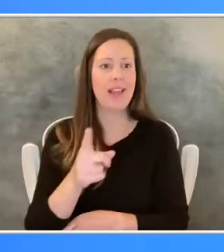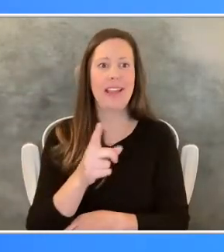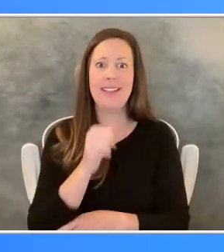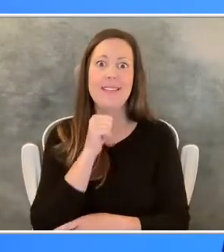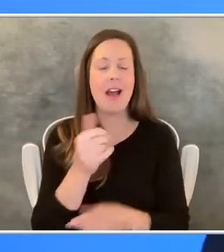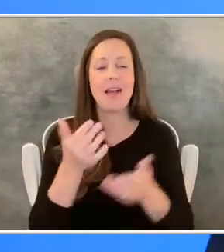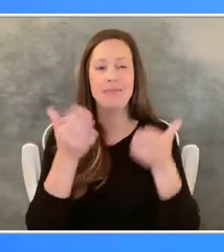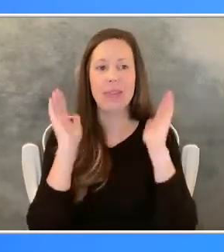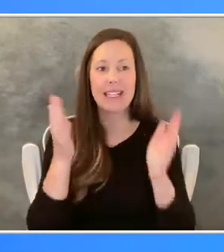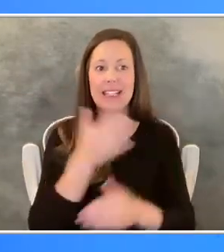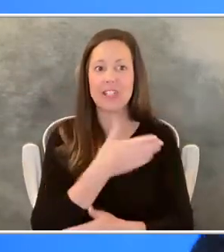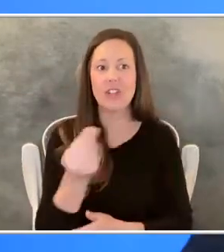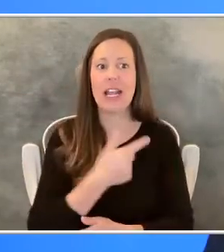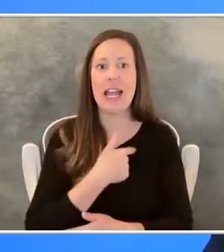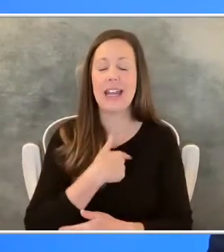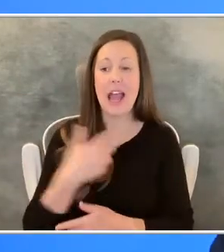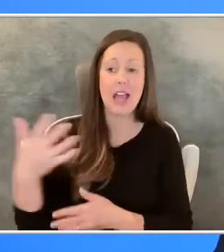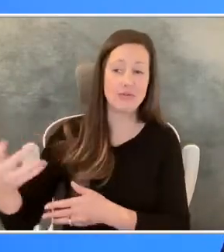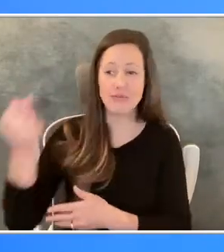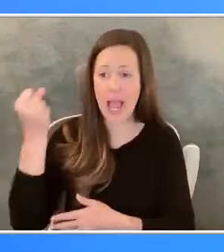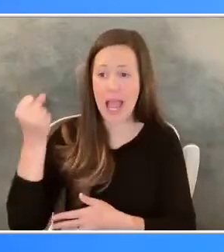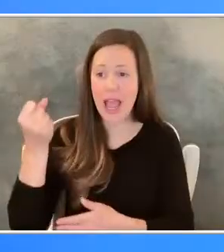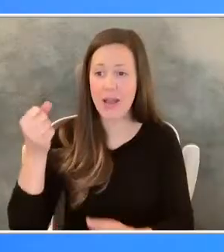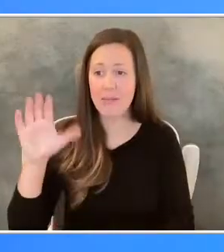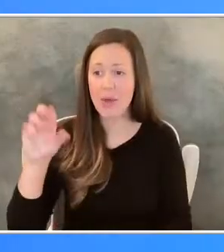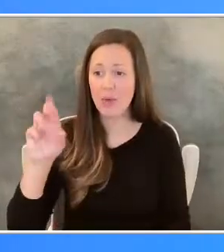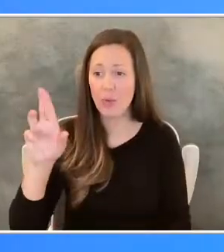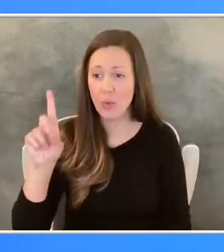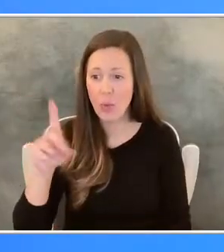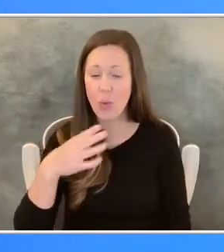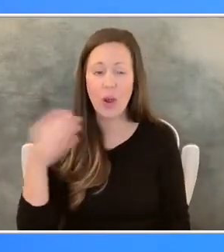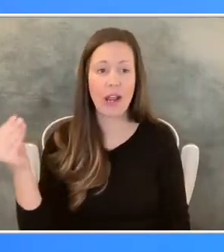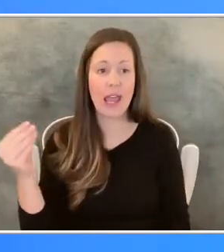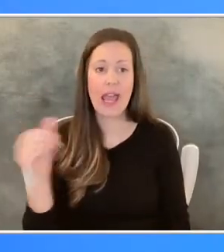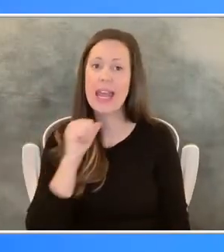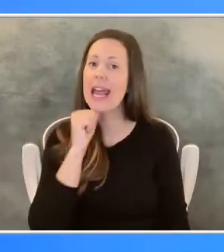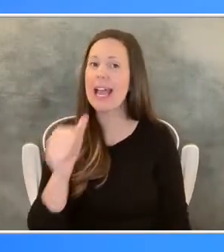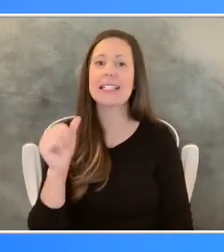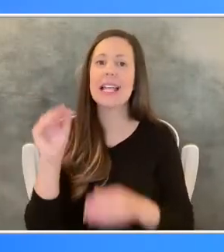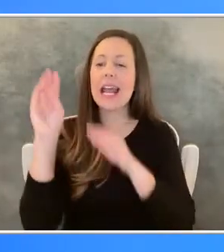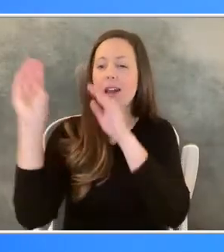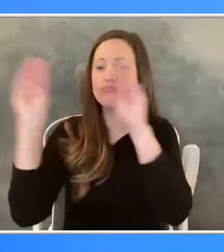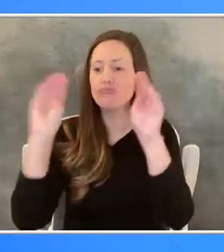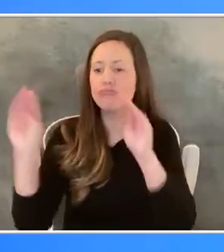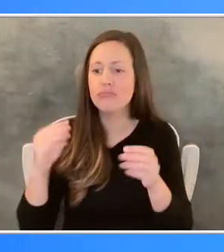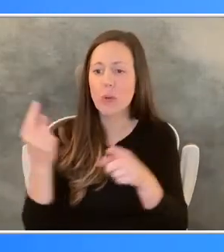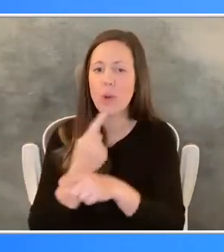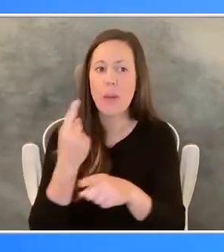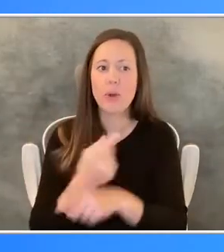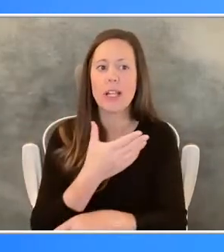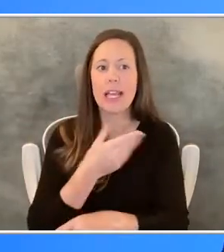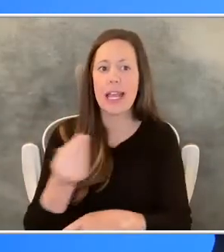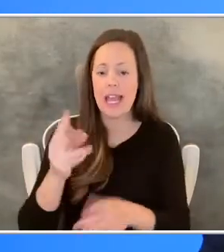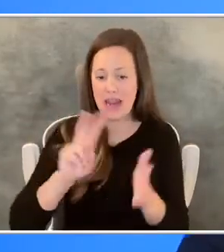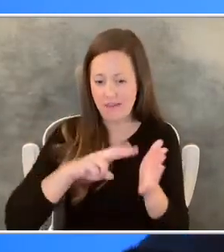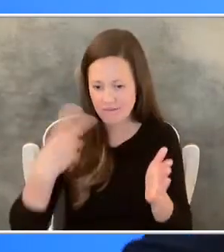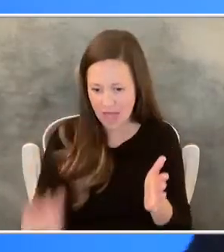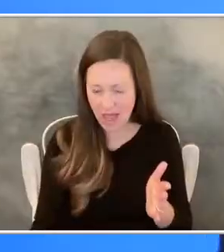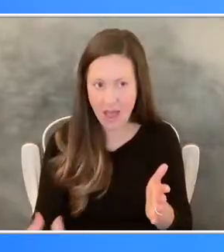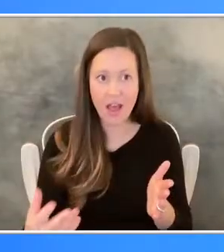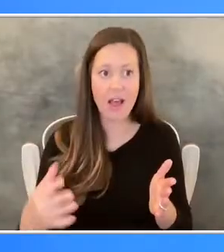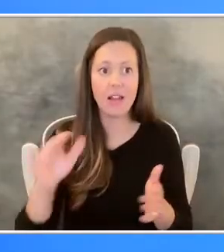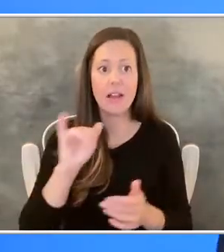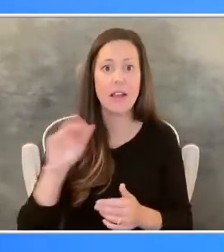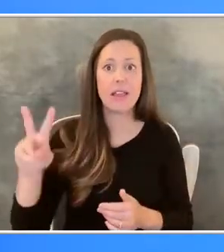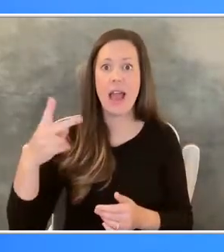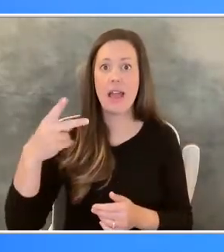the cord, and I didn't put it away properly, and it fell on the floor. The IV pole was